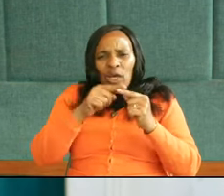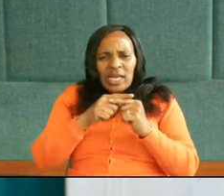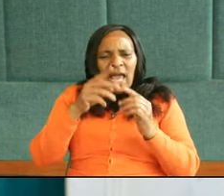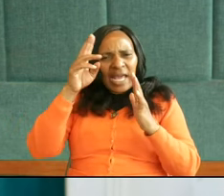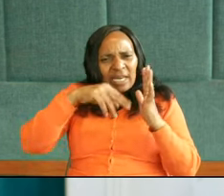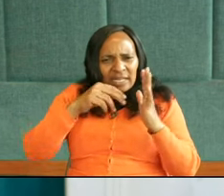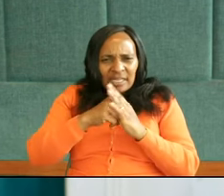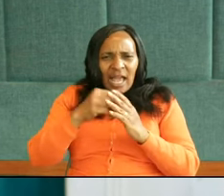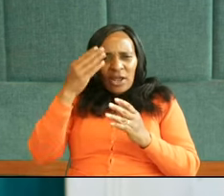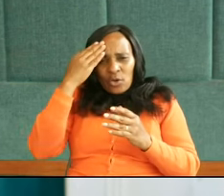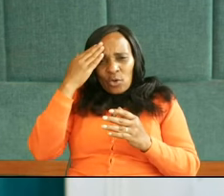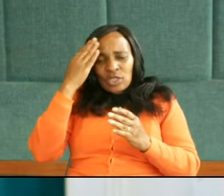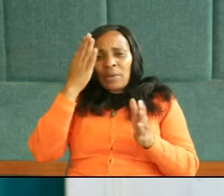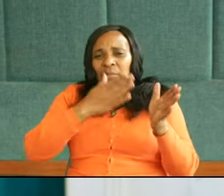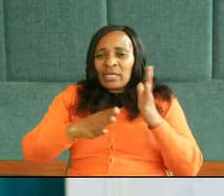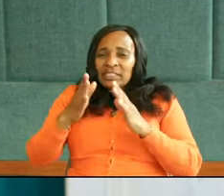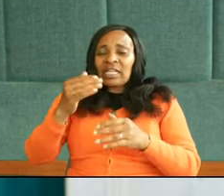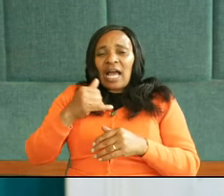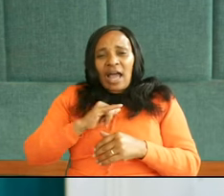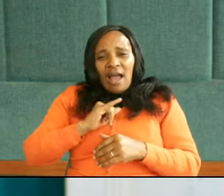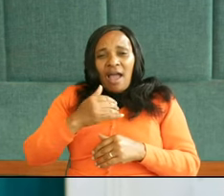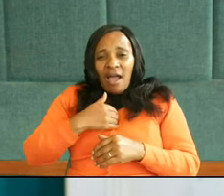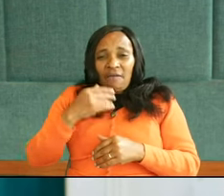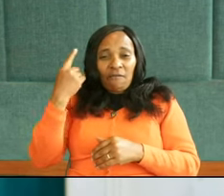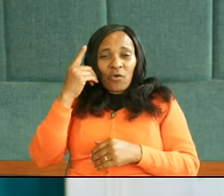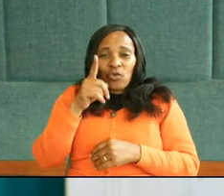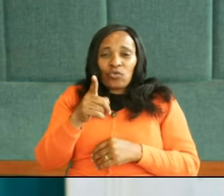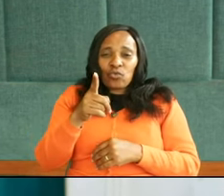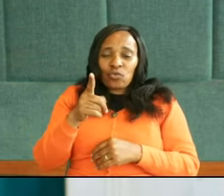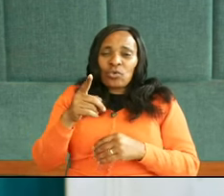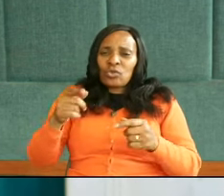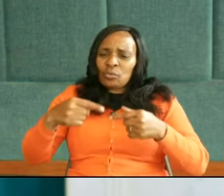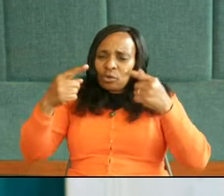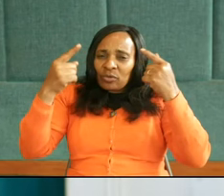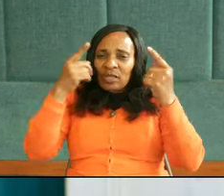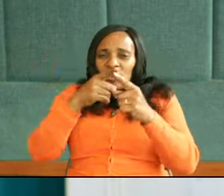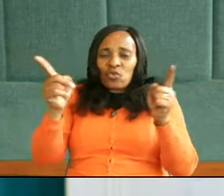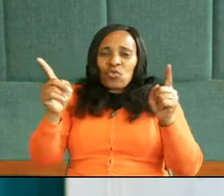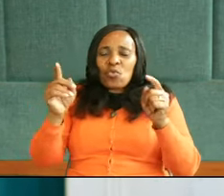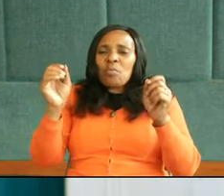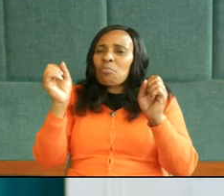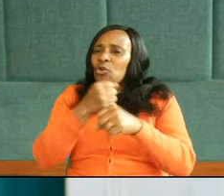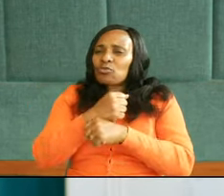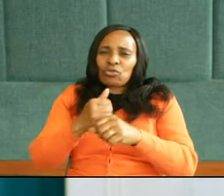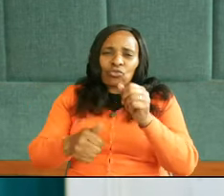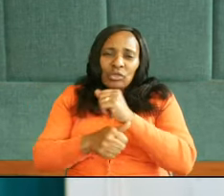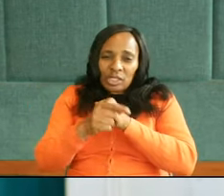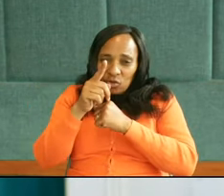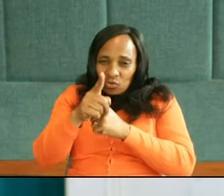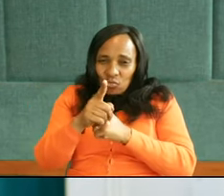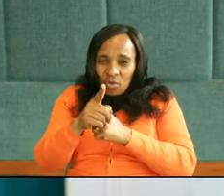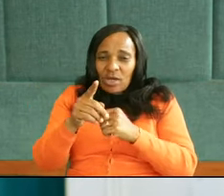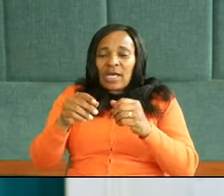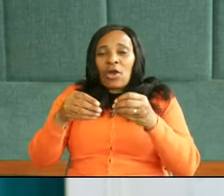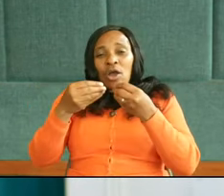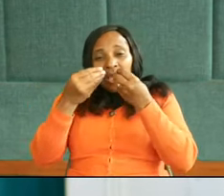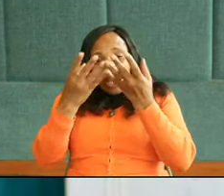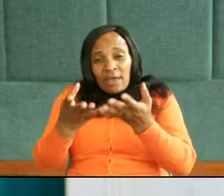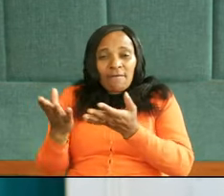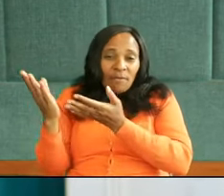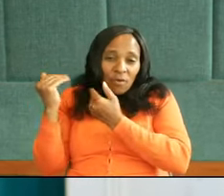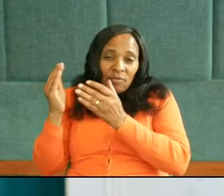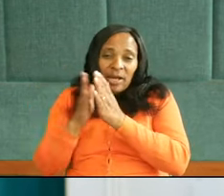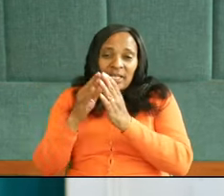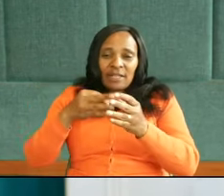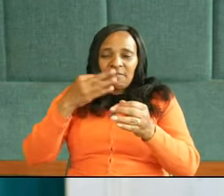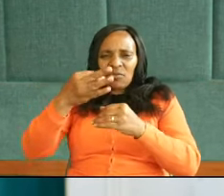know the plans I have for you." Plans to prosper you and not to harm you. Plans to give you a hope and a future. And I